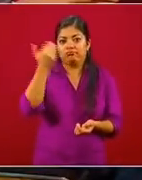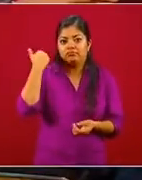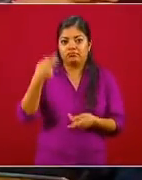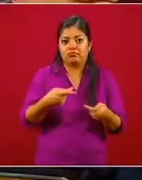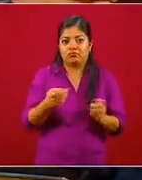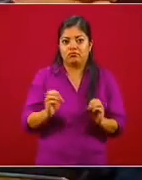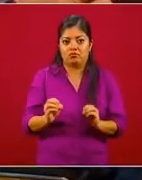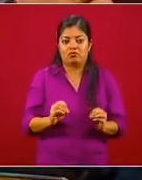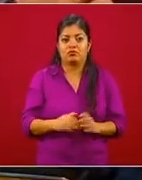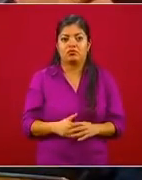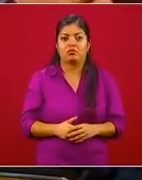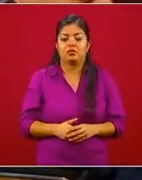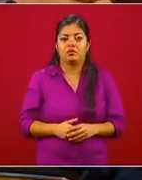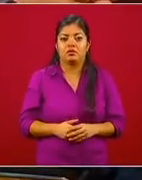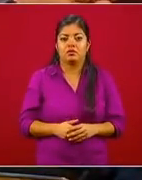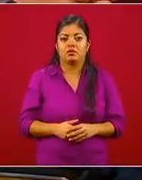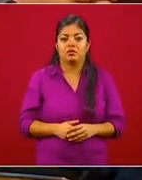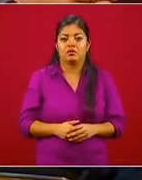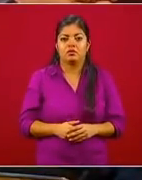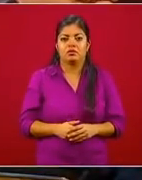of.